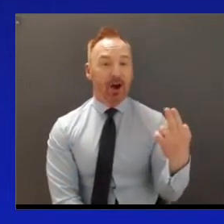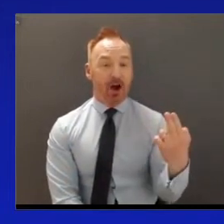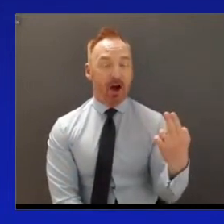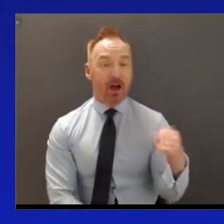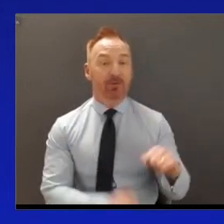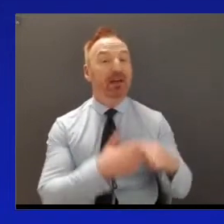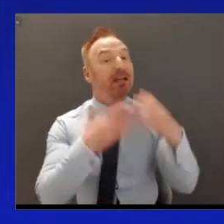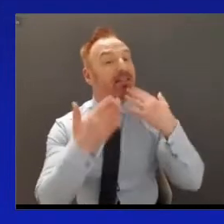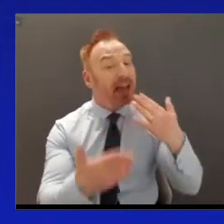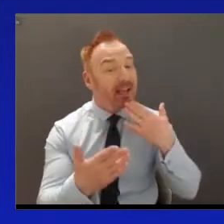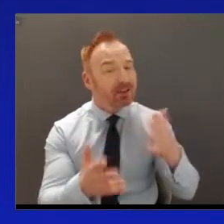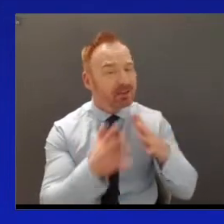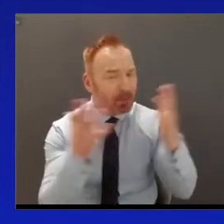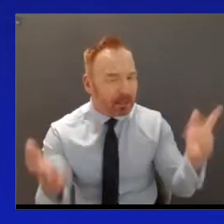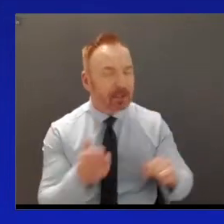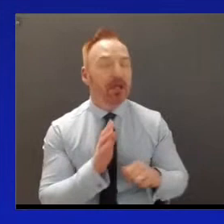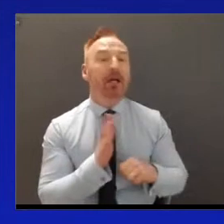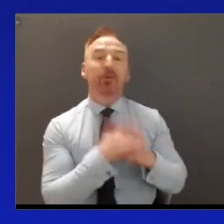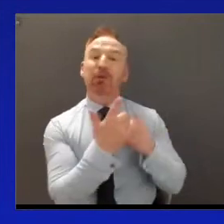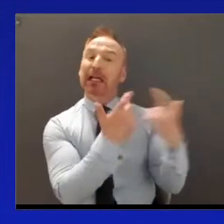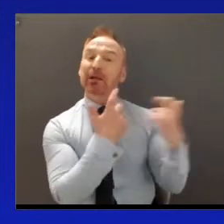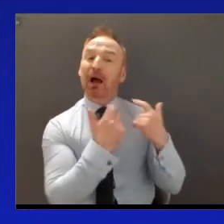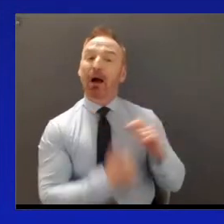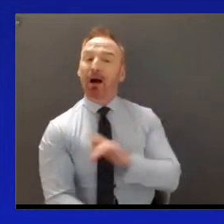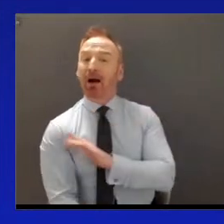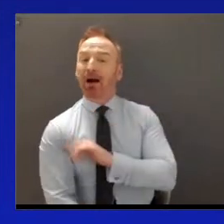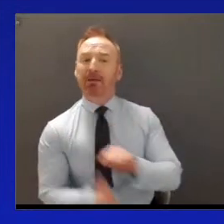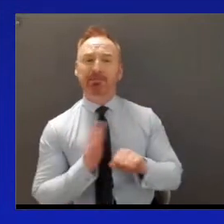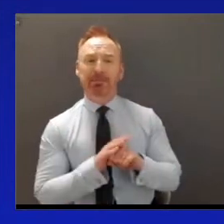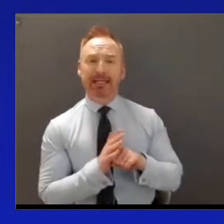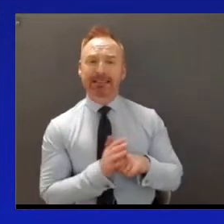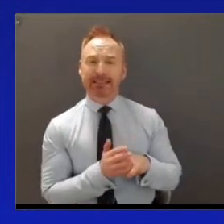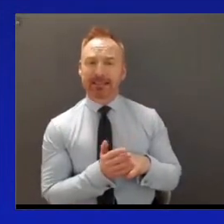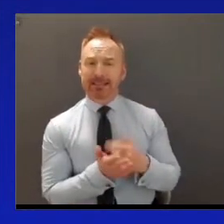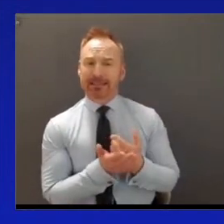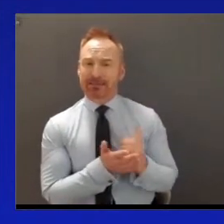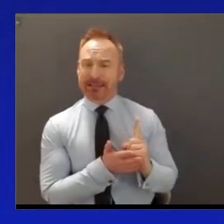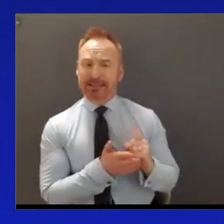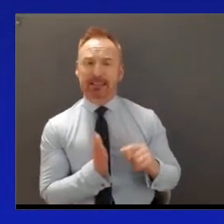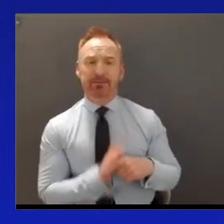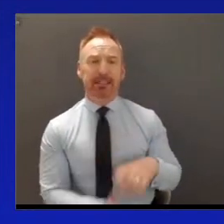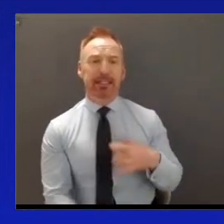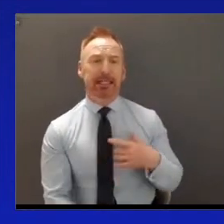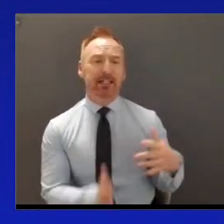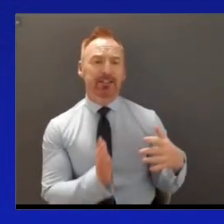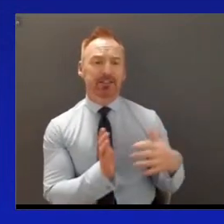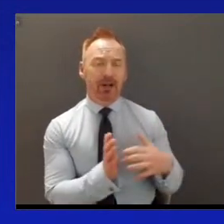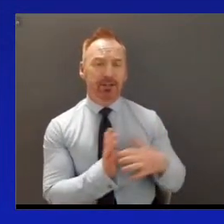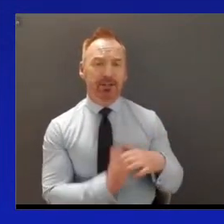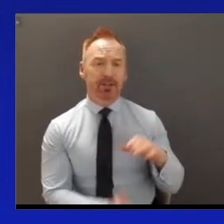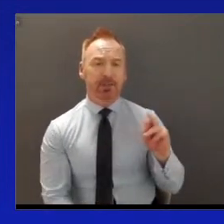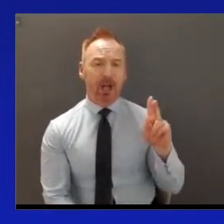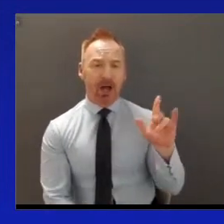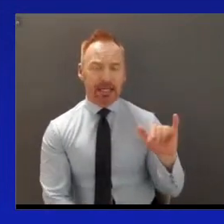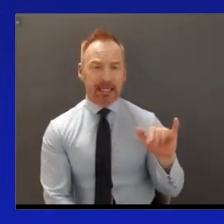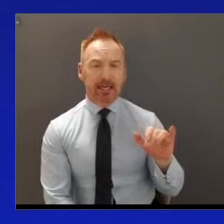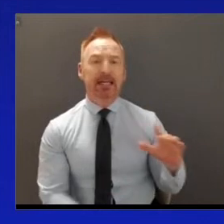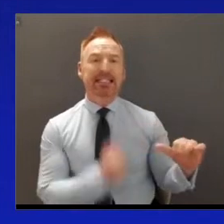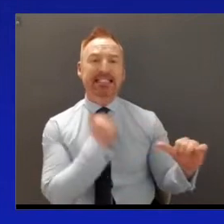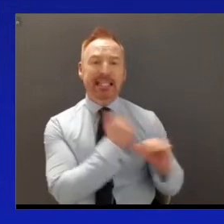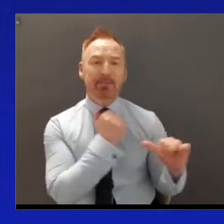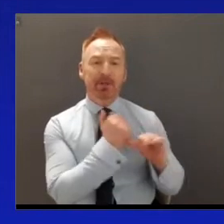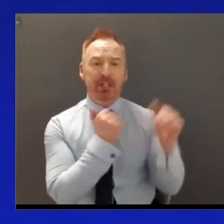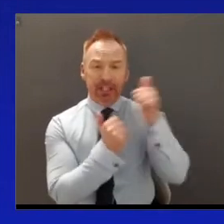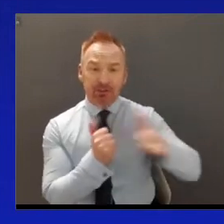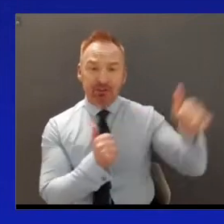already. I had a session this past week, and Dr. Malani, Deputy Chief of